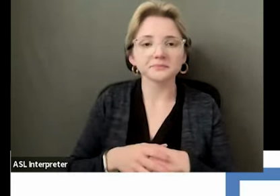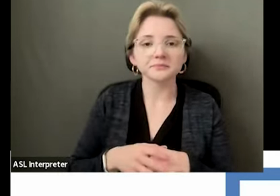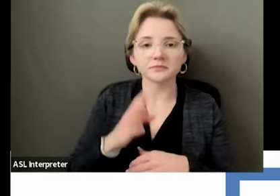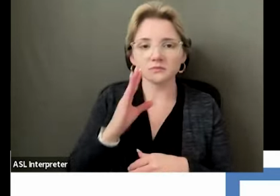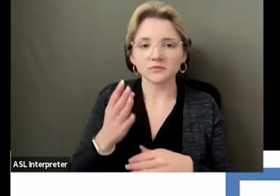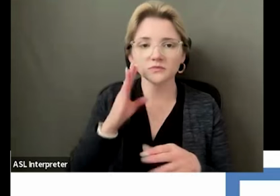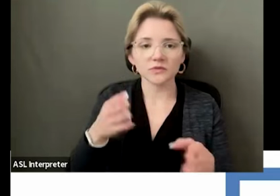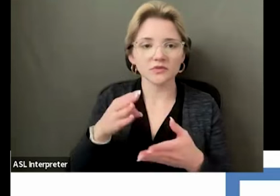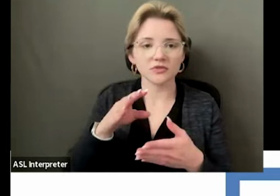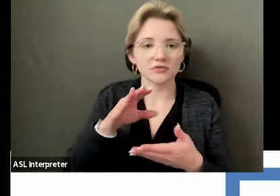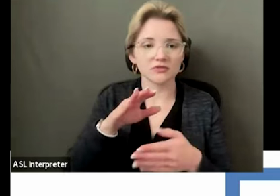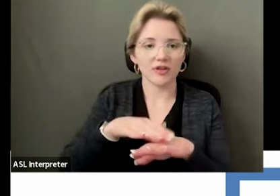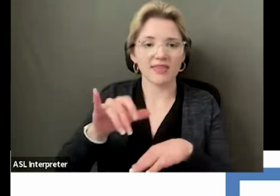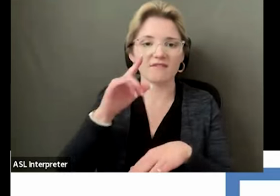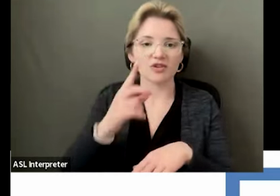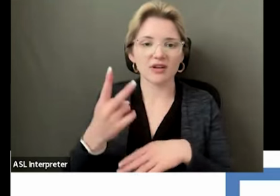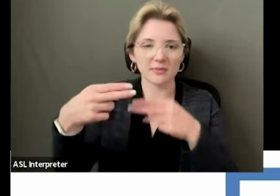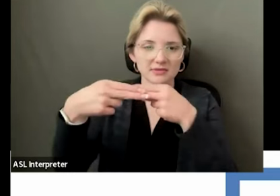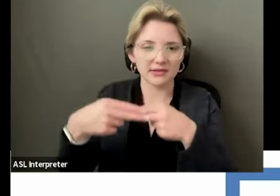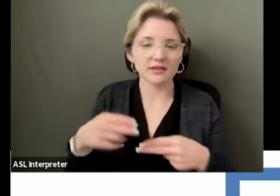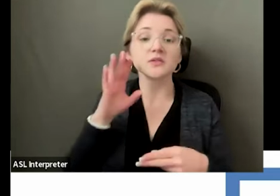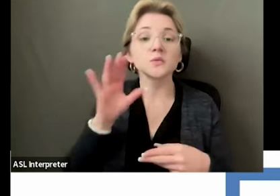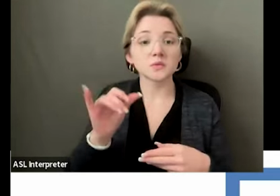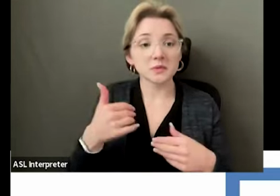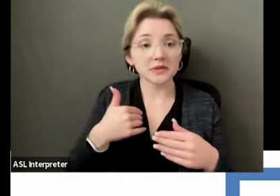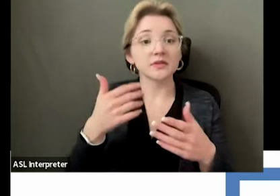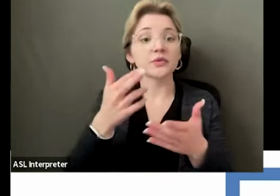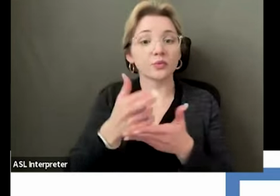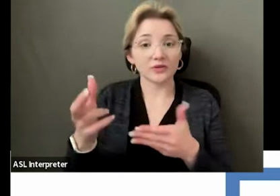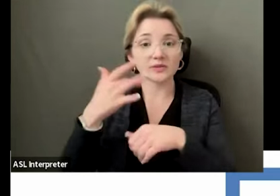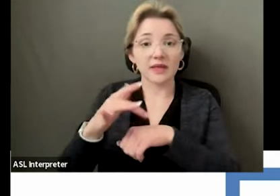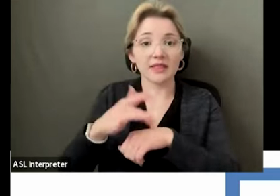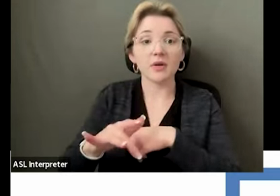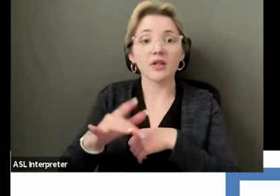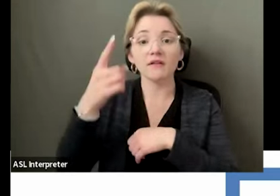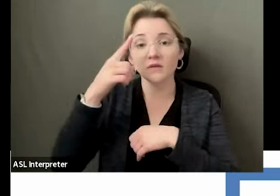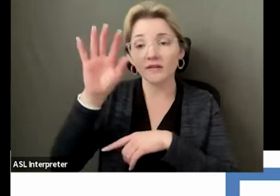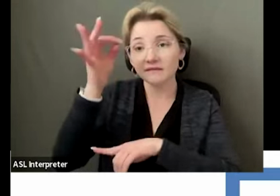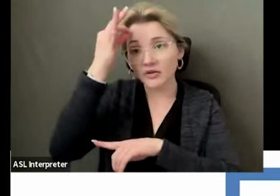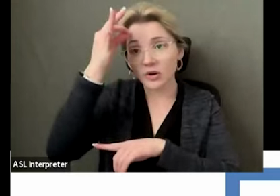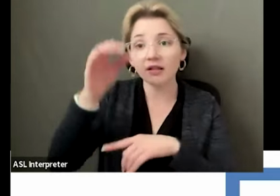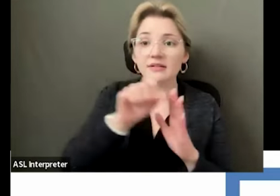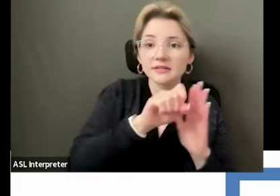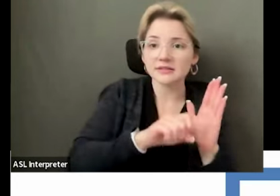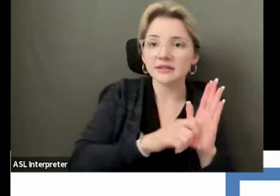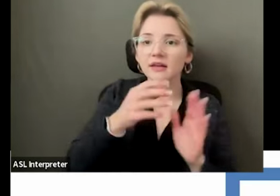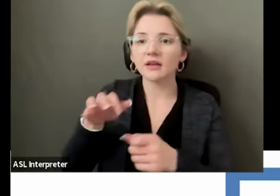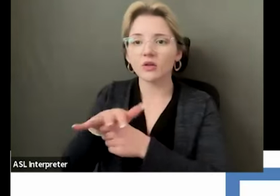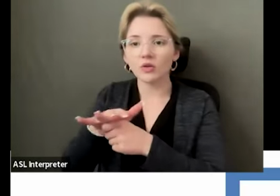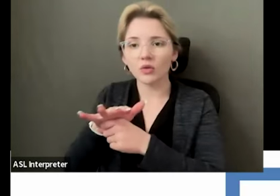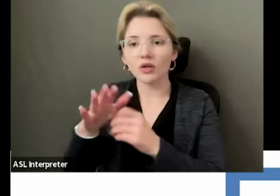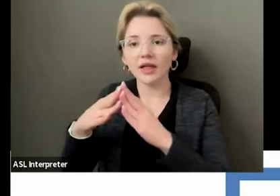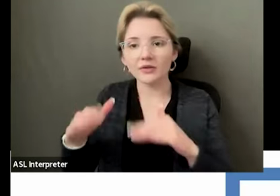but we will also be having resources available that talk through the federal, state, and local housing protections, the history